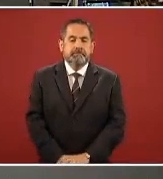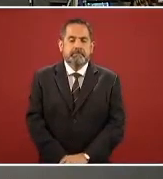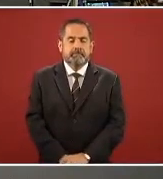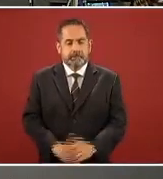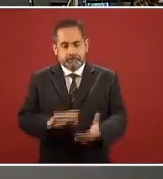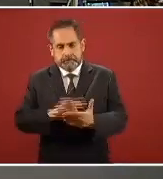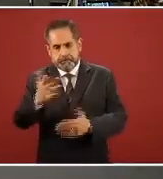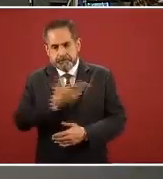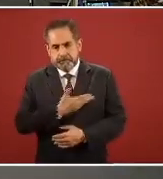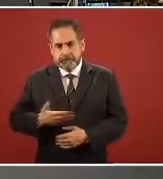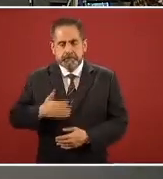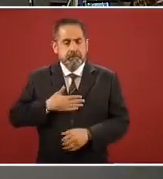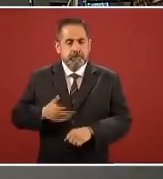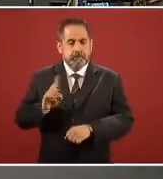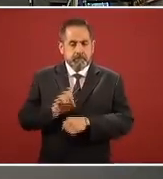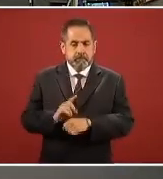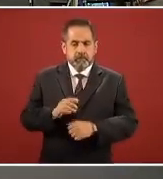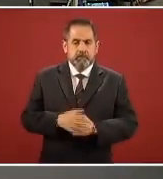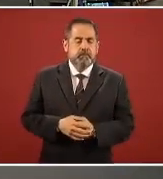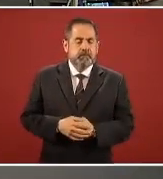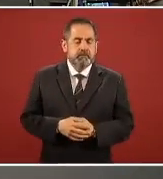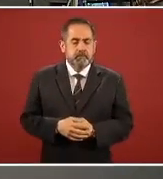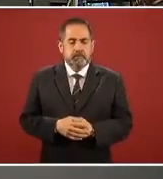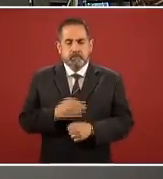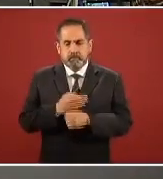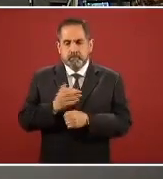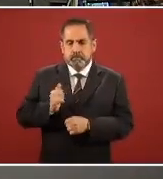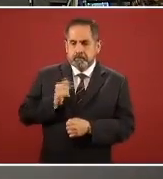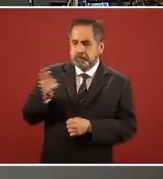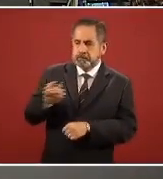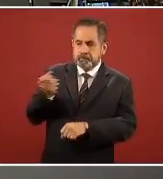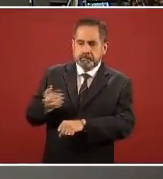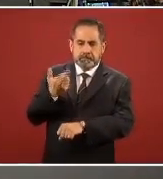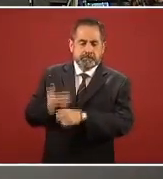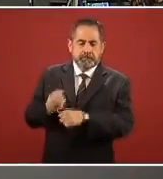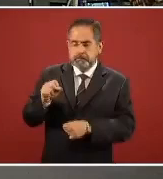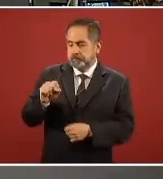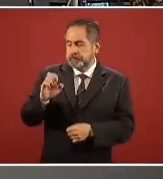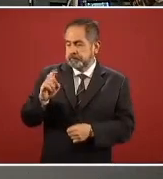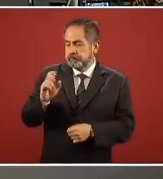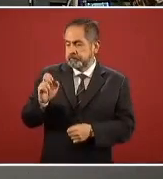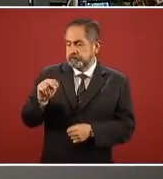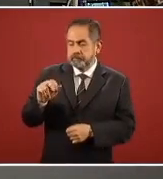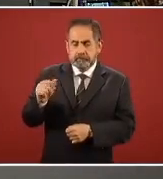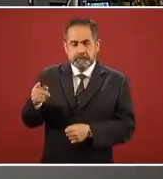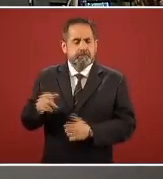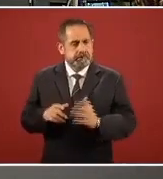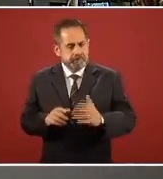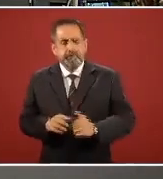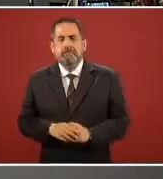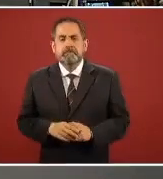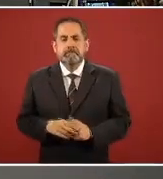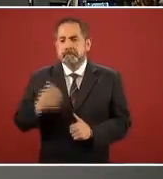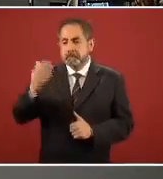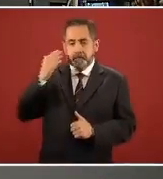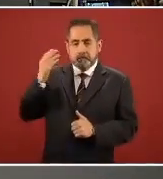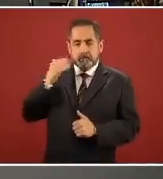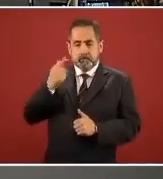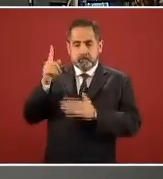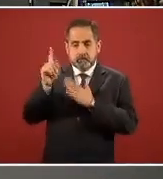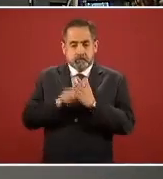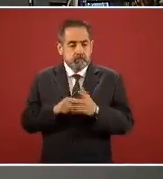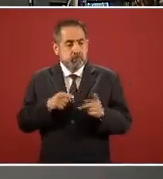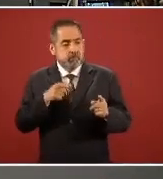Gracias, presidente. Buenos días. Aprovechando que está el secretario de la Defensa Nacional, hace un mes asesinaron